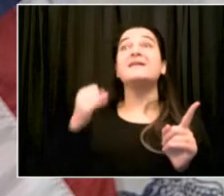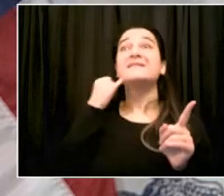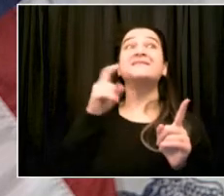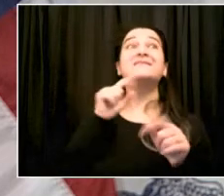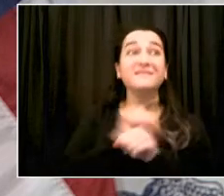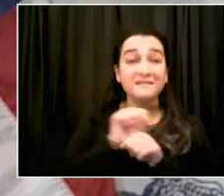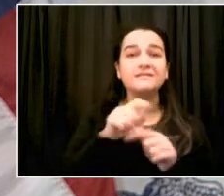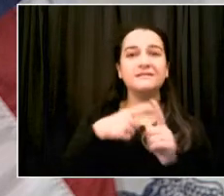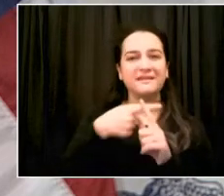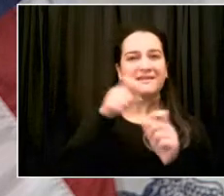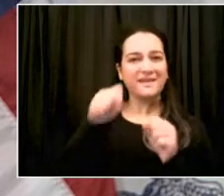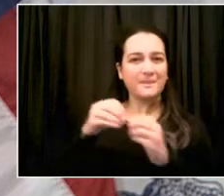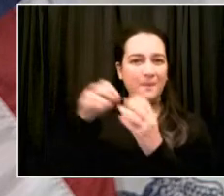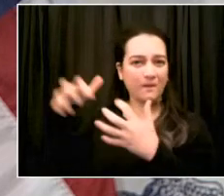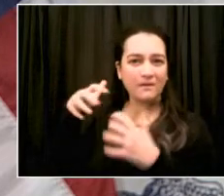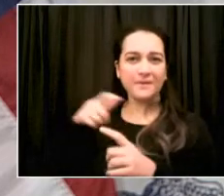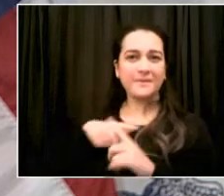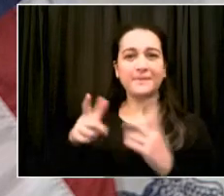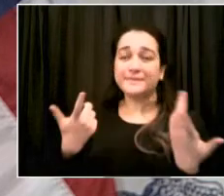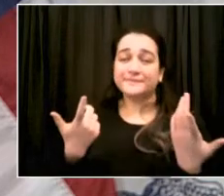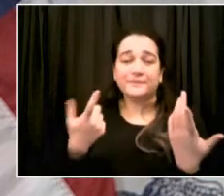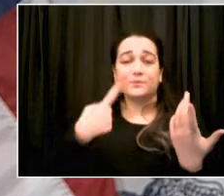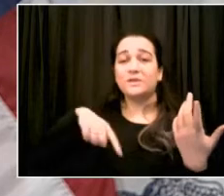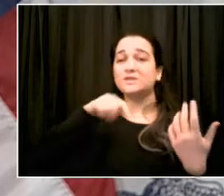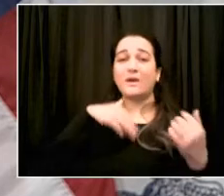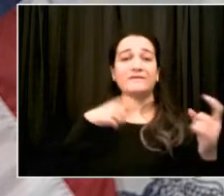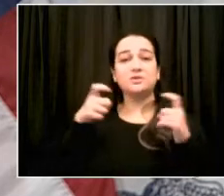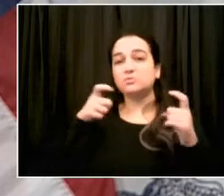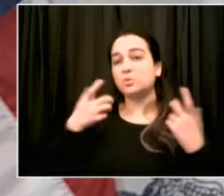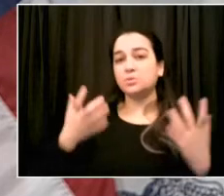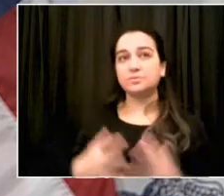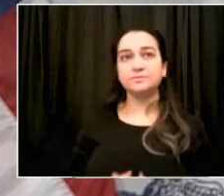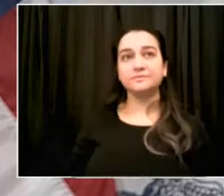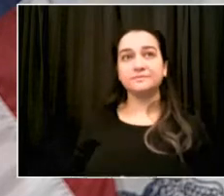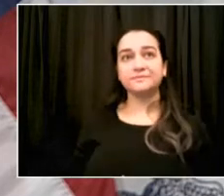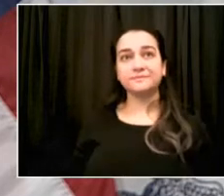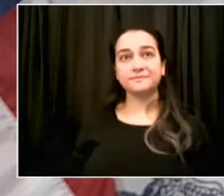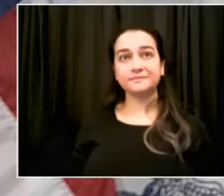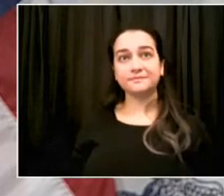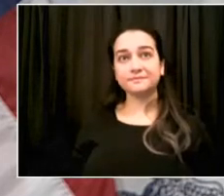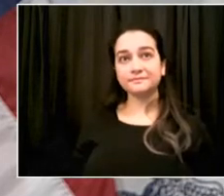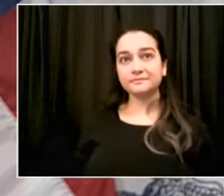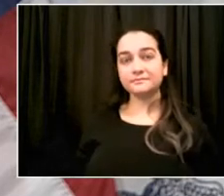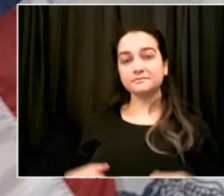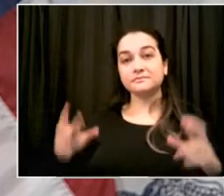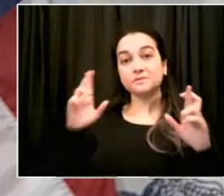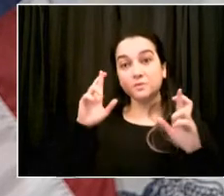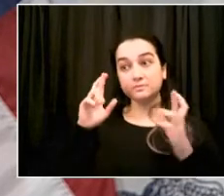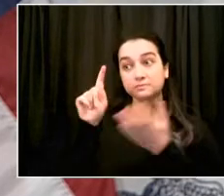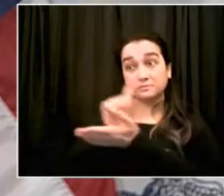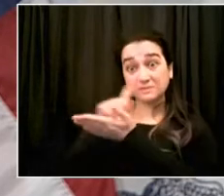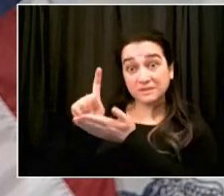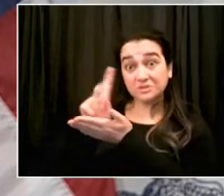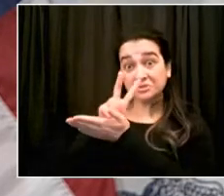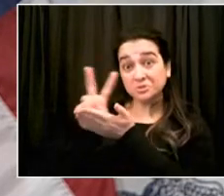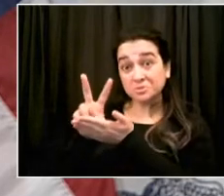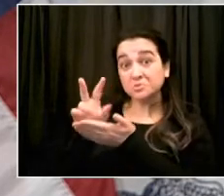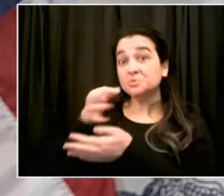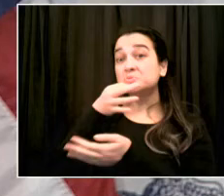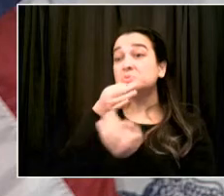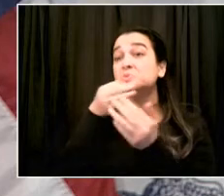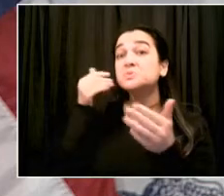the coming weeks, and that's going to allow us to do what we want to do, which is to go right to the grassroots, to address the disparities, to